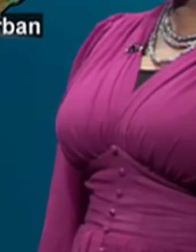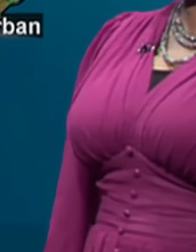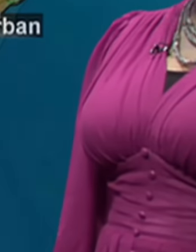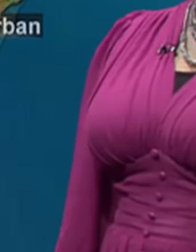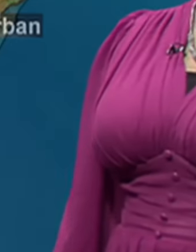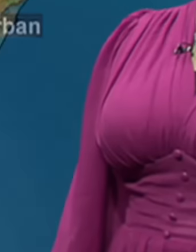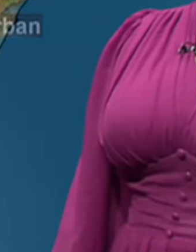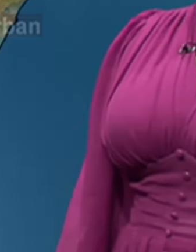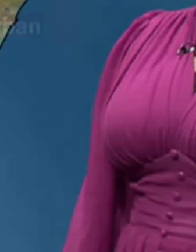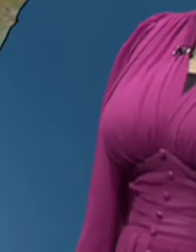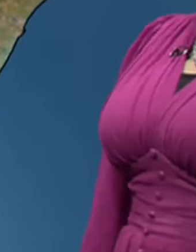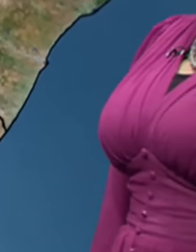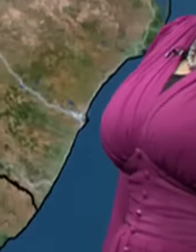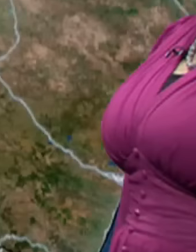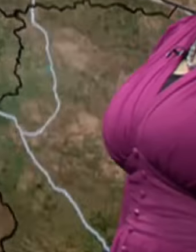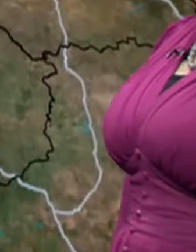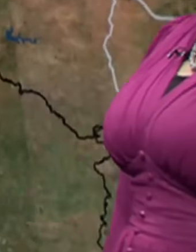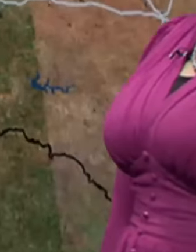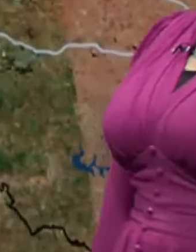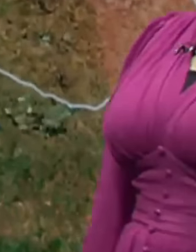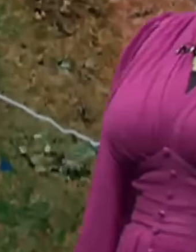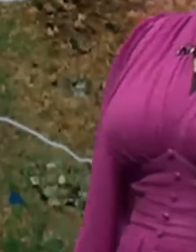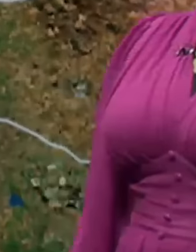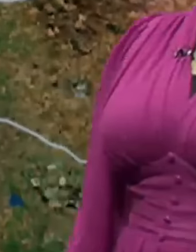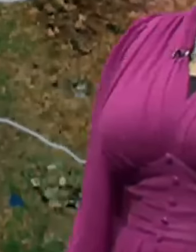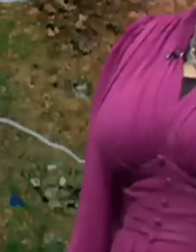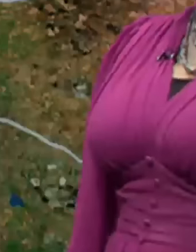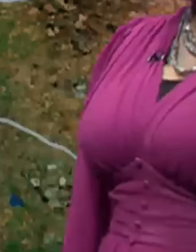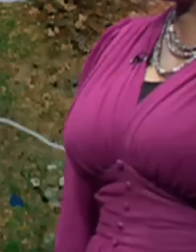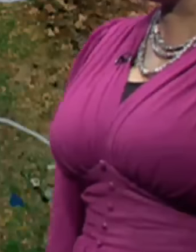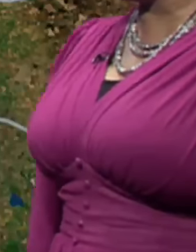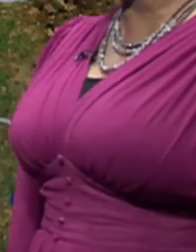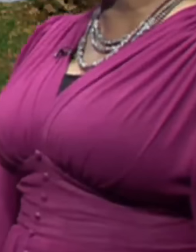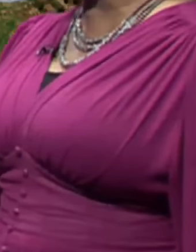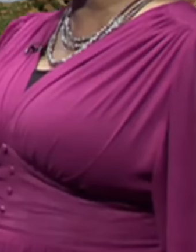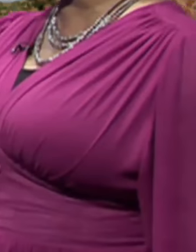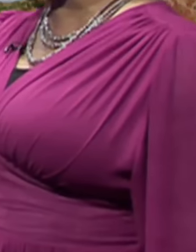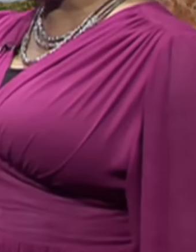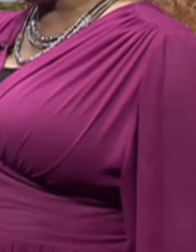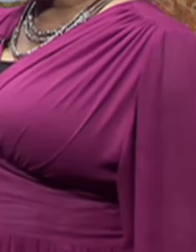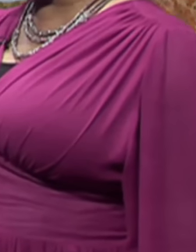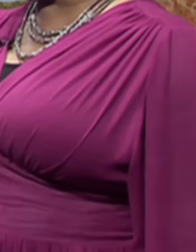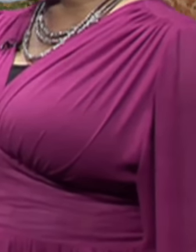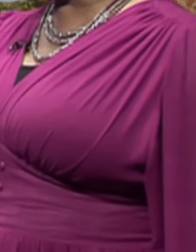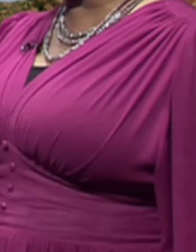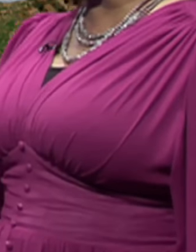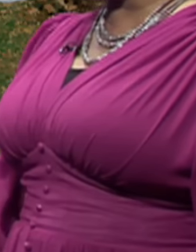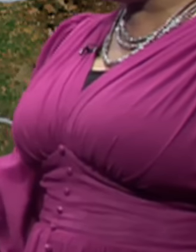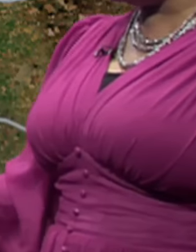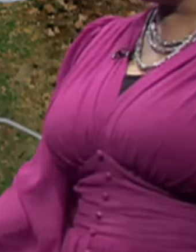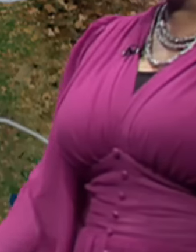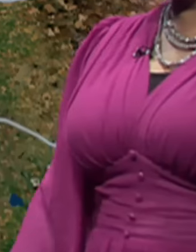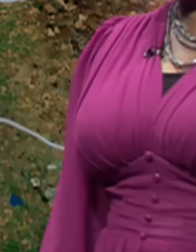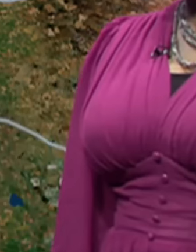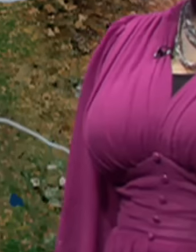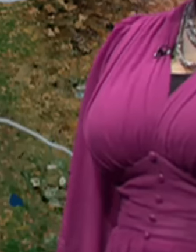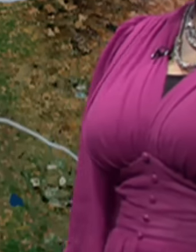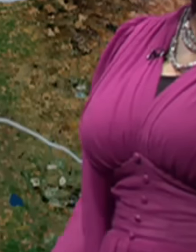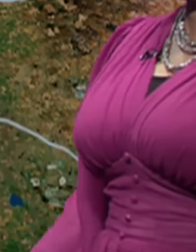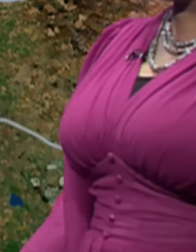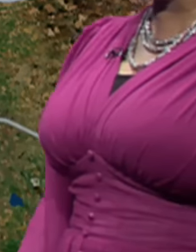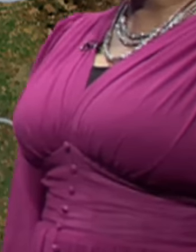a re lebele temperature rena di remetse jwang go la go sasa re thoma gona go la Gauteng ga re lebelela jwalo go la Pretoria go tla be go ntse go ne le mosarasarane tsanelela